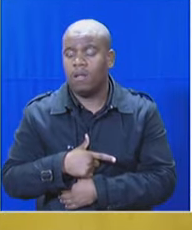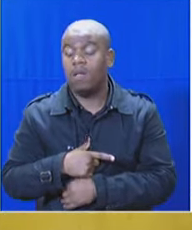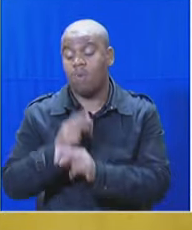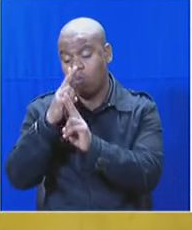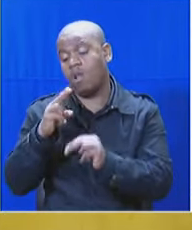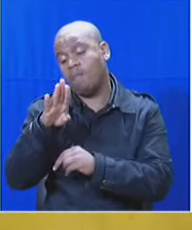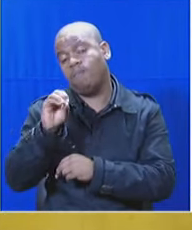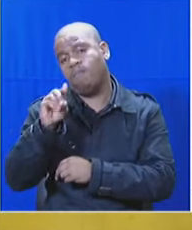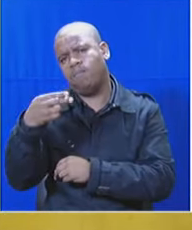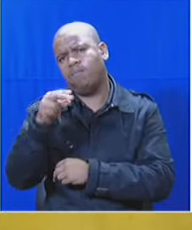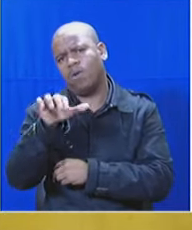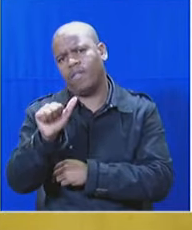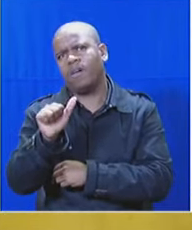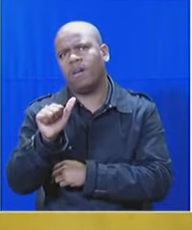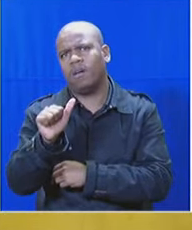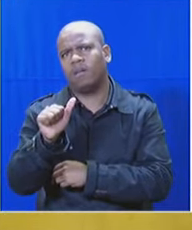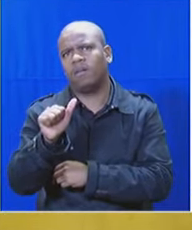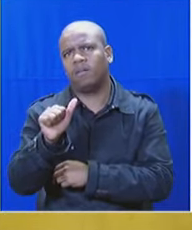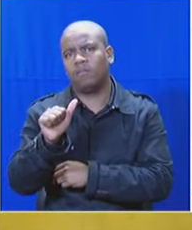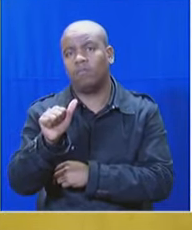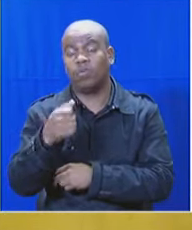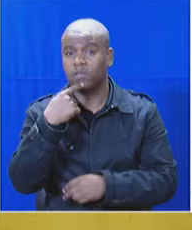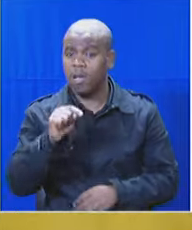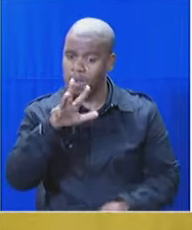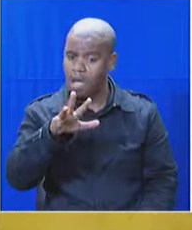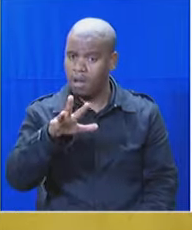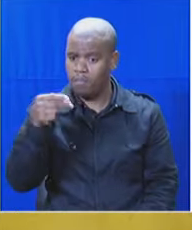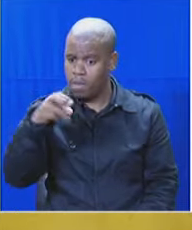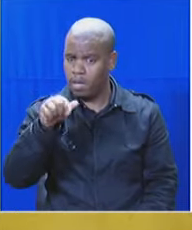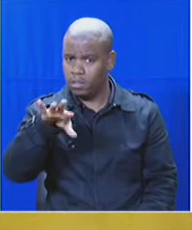of our dam. Next one, 90 hectares. Nansi yabasebenzi